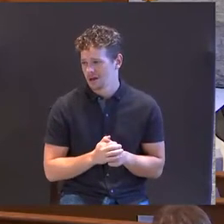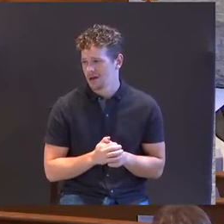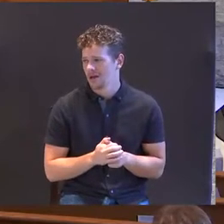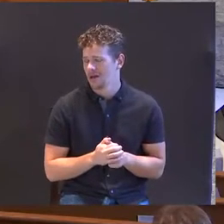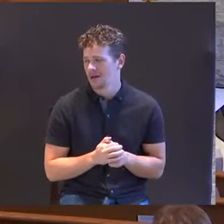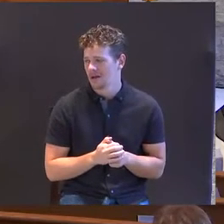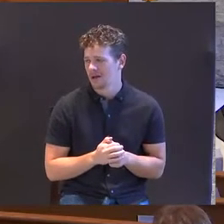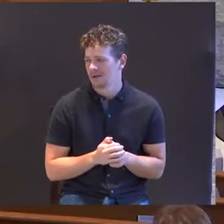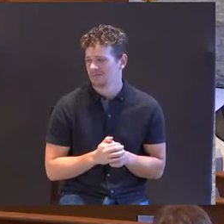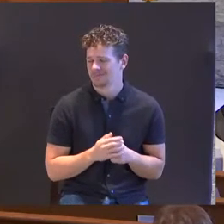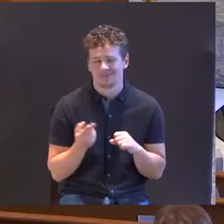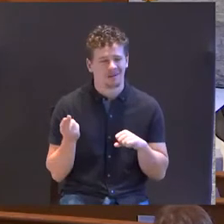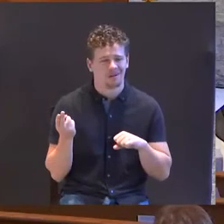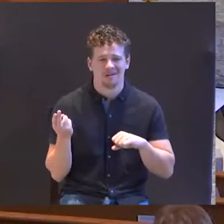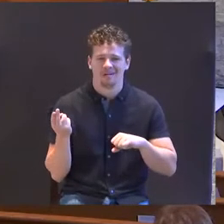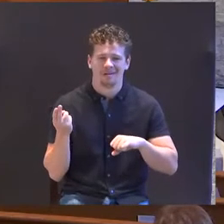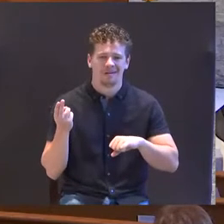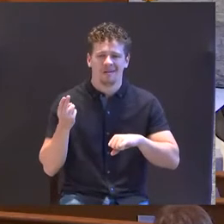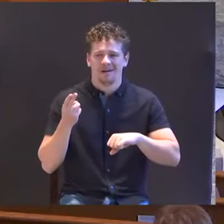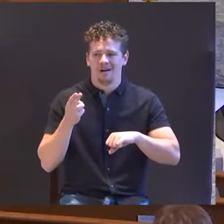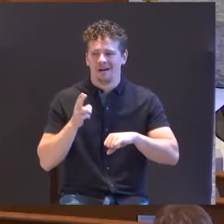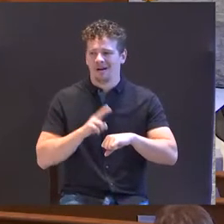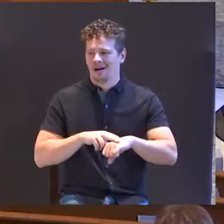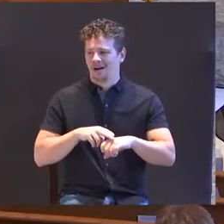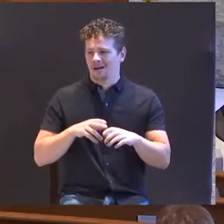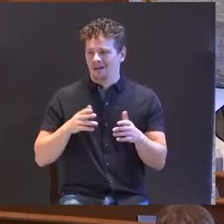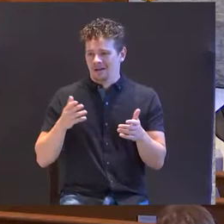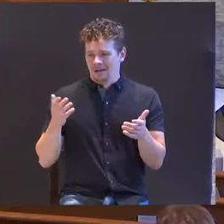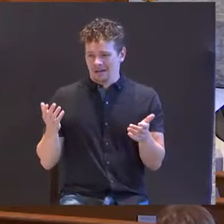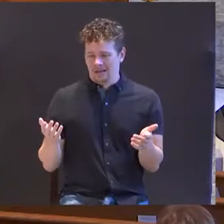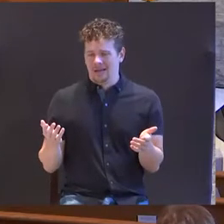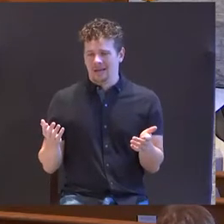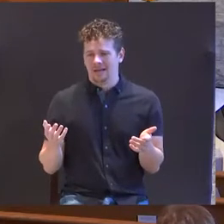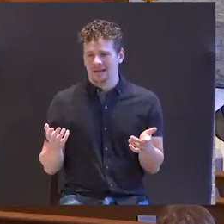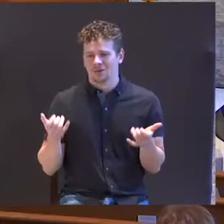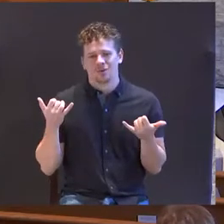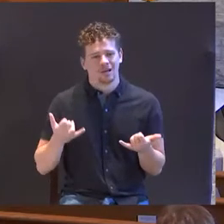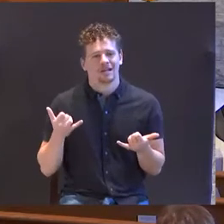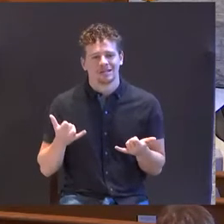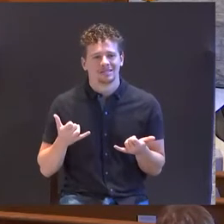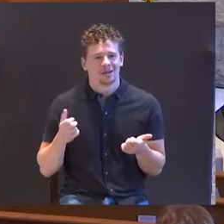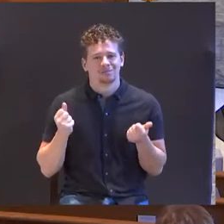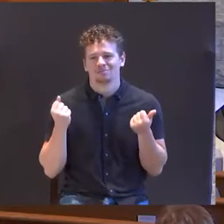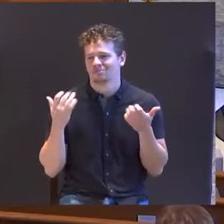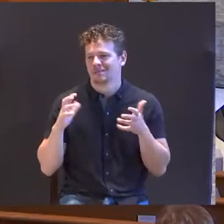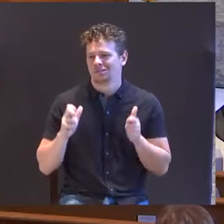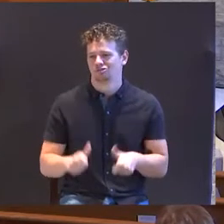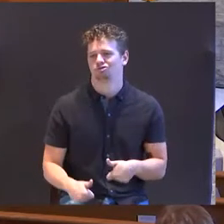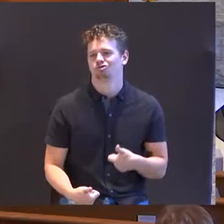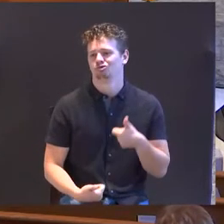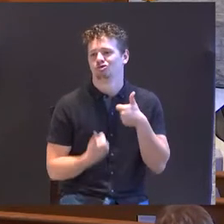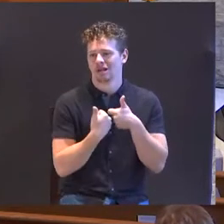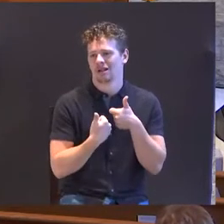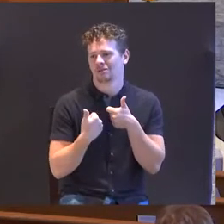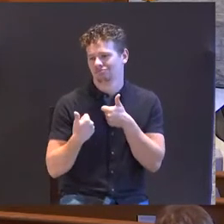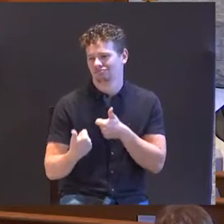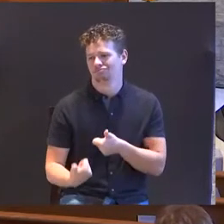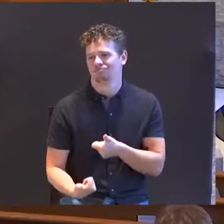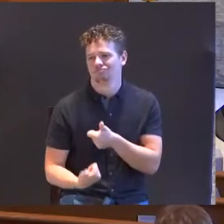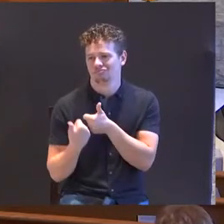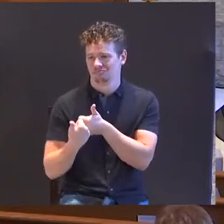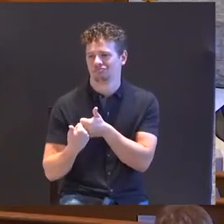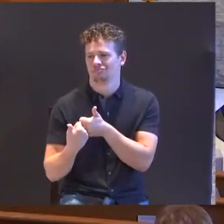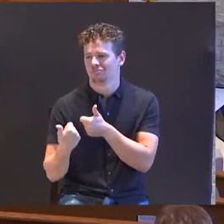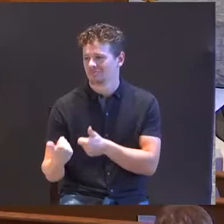These obviously are some pretty, for me, these are just challenging times. We've been through some challenging things.